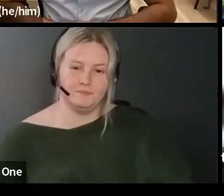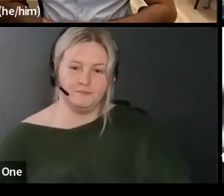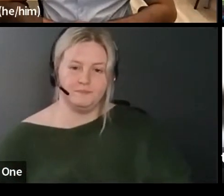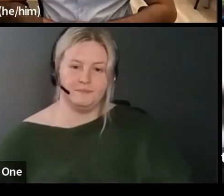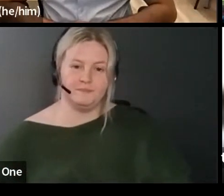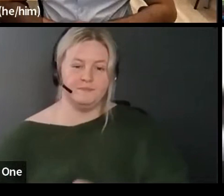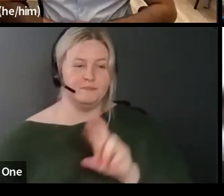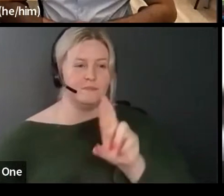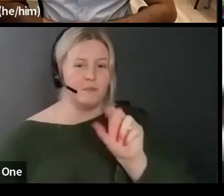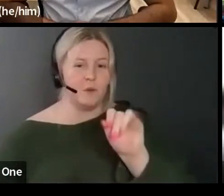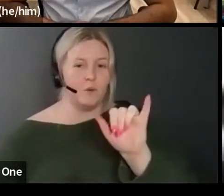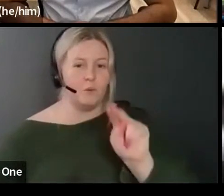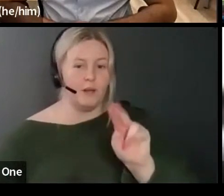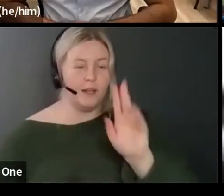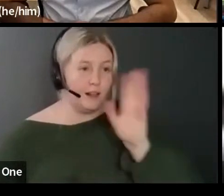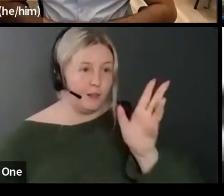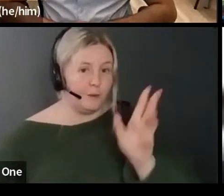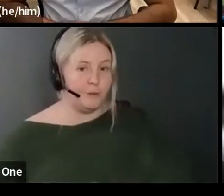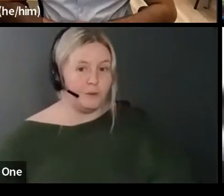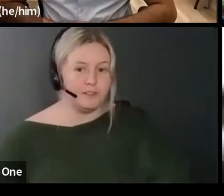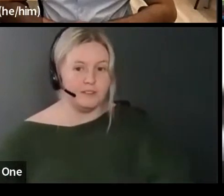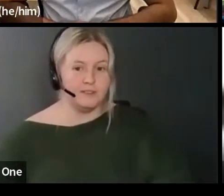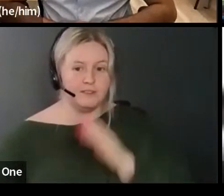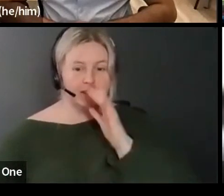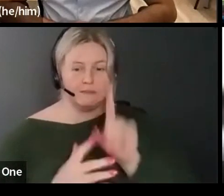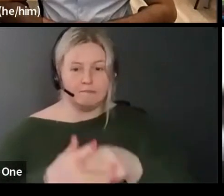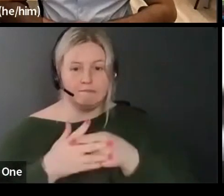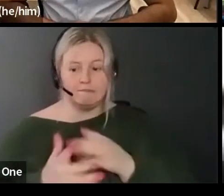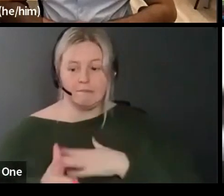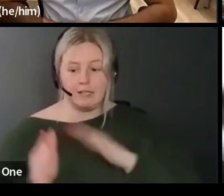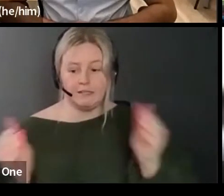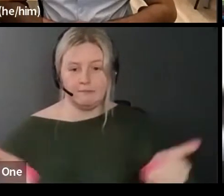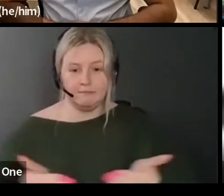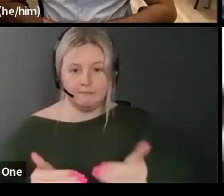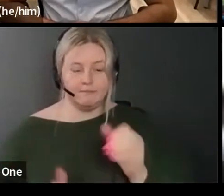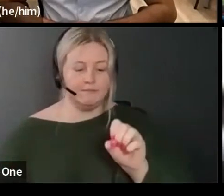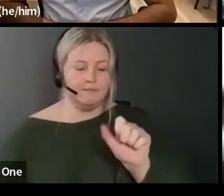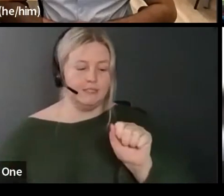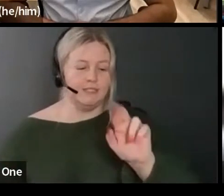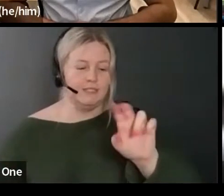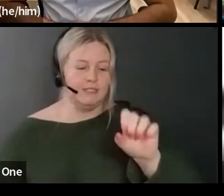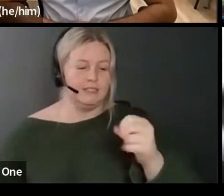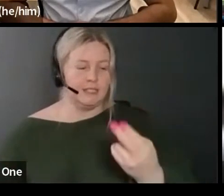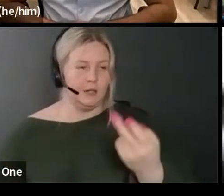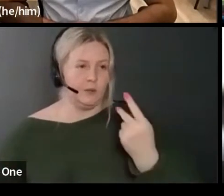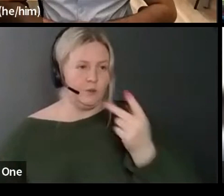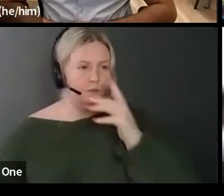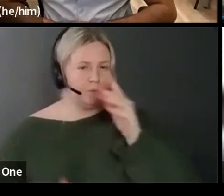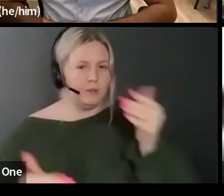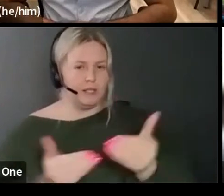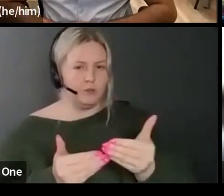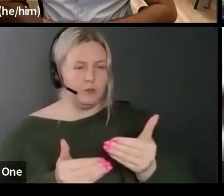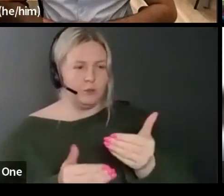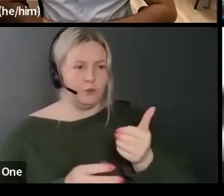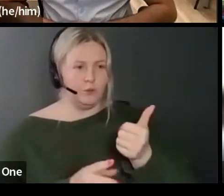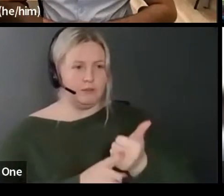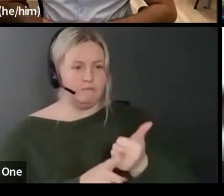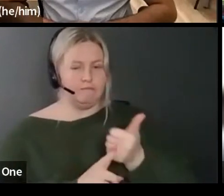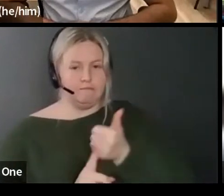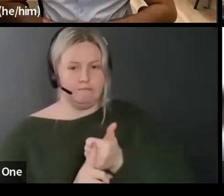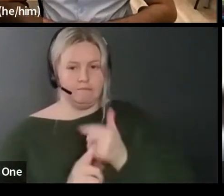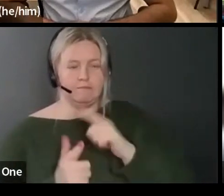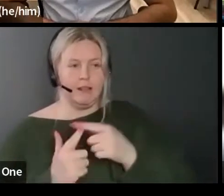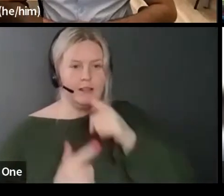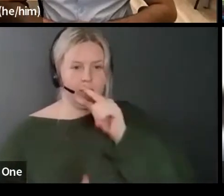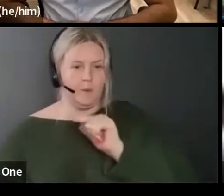Hello. So I guess I'll start with my intro. Sarah and I will introduce ourselves and then we'll pass it to